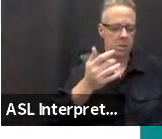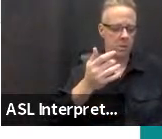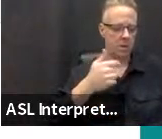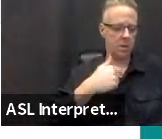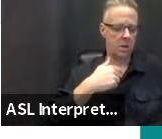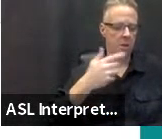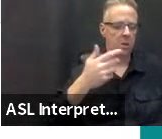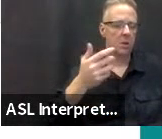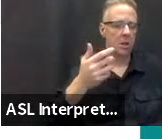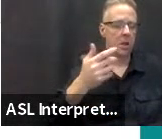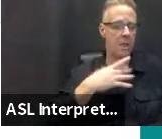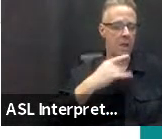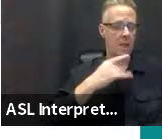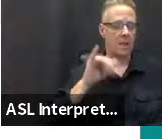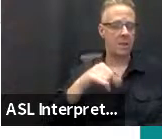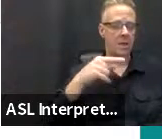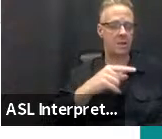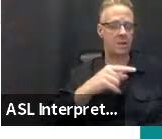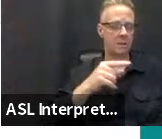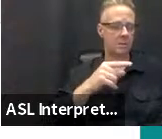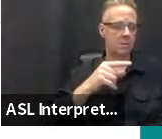like the corkscrew or the